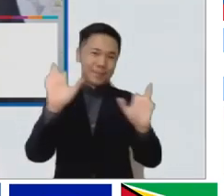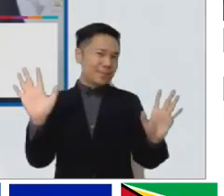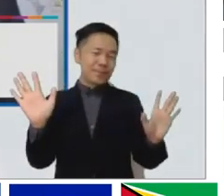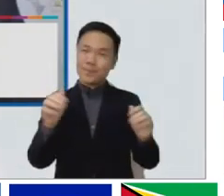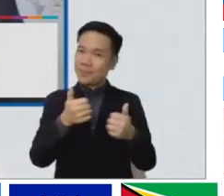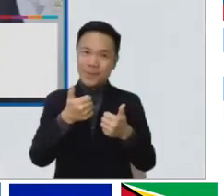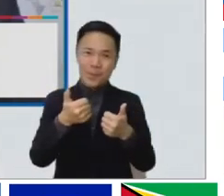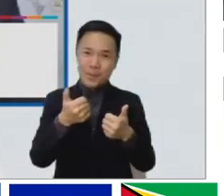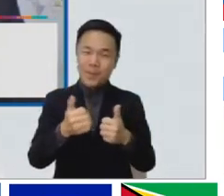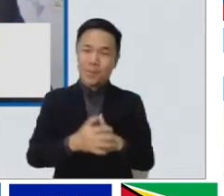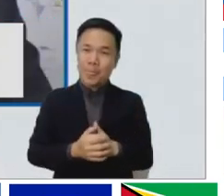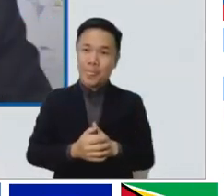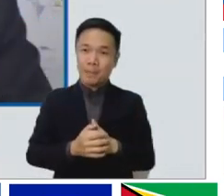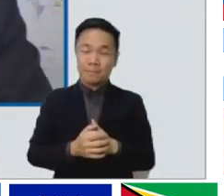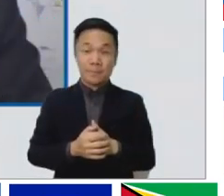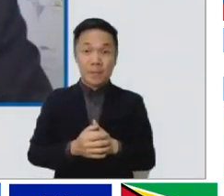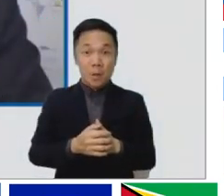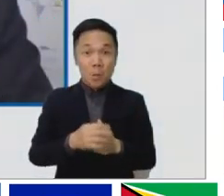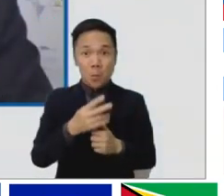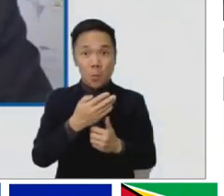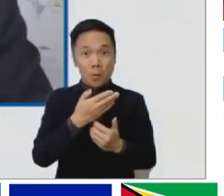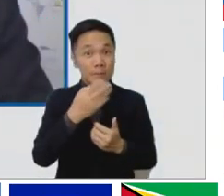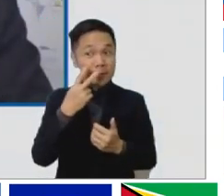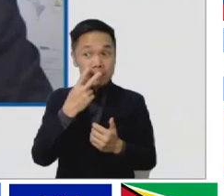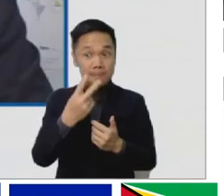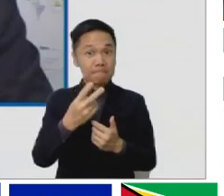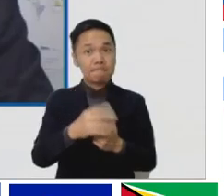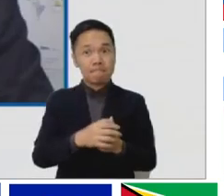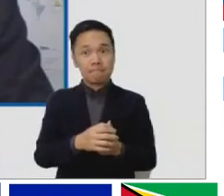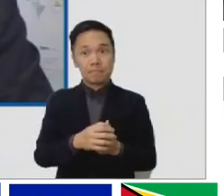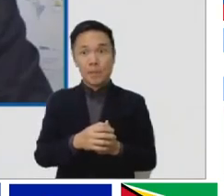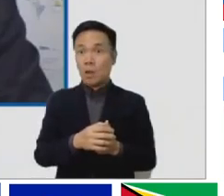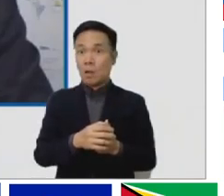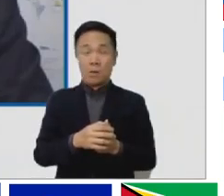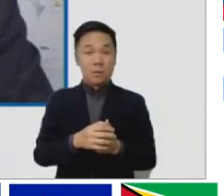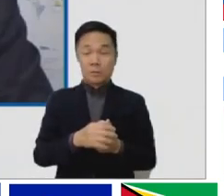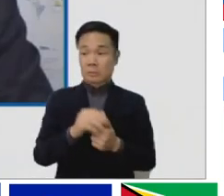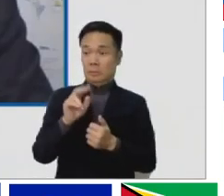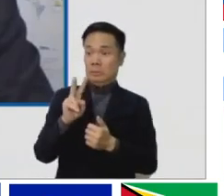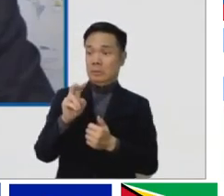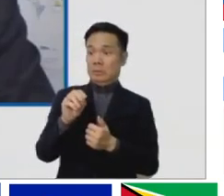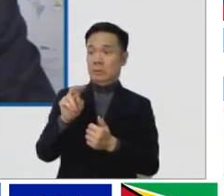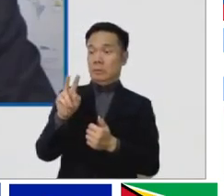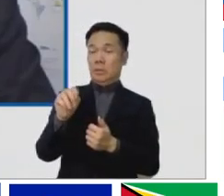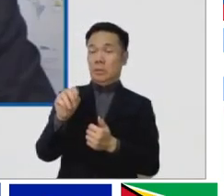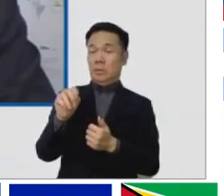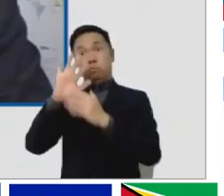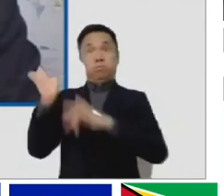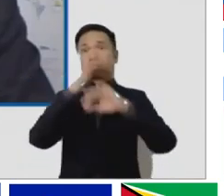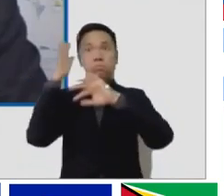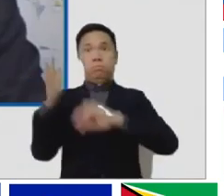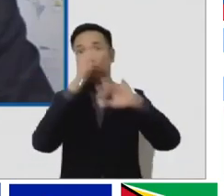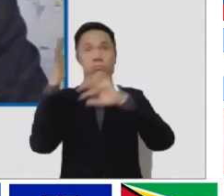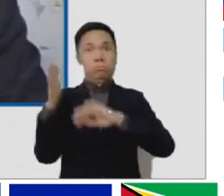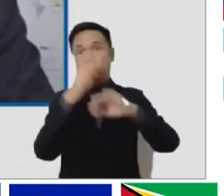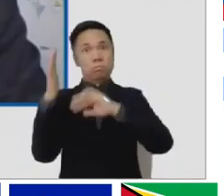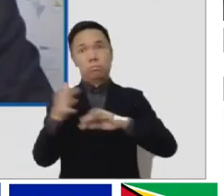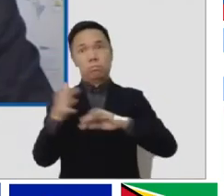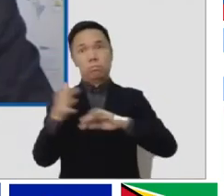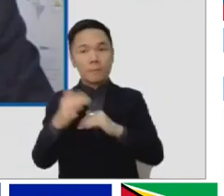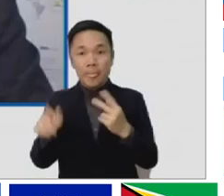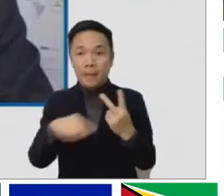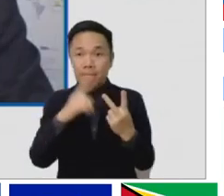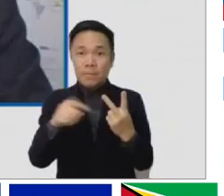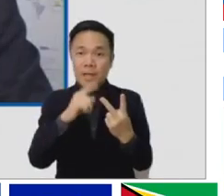strong statements coming out there. Record-breaking 2020 hurricane season. Strong regional